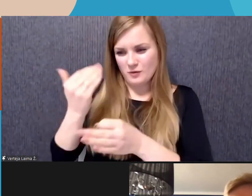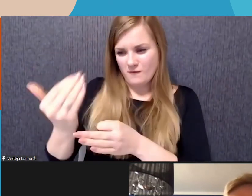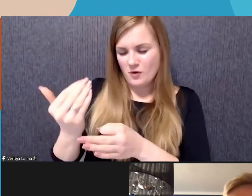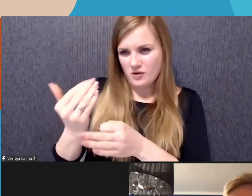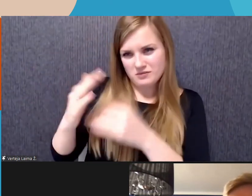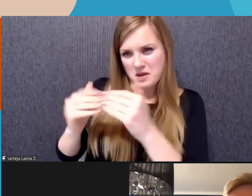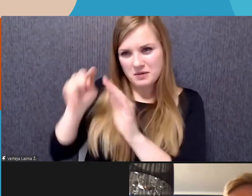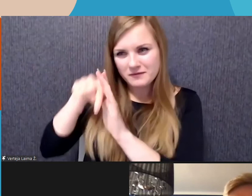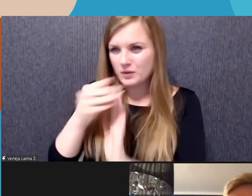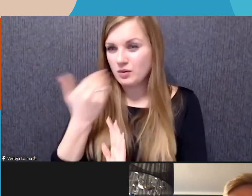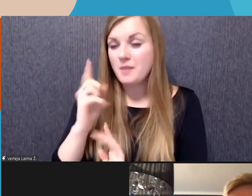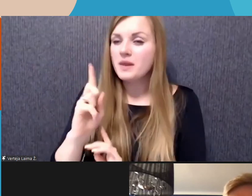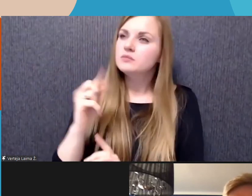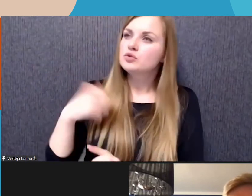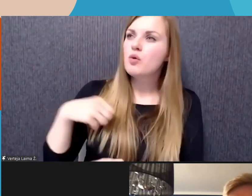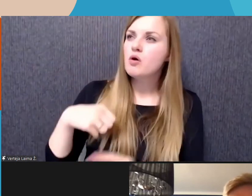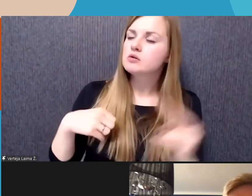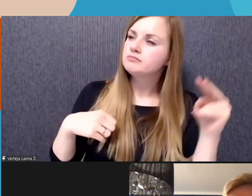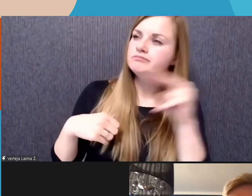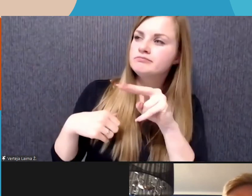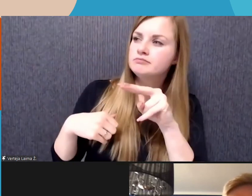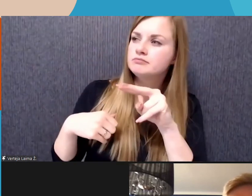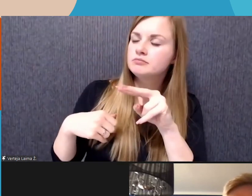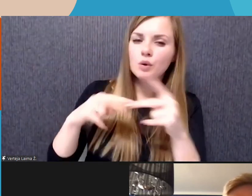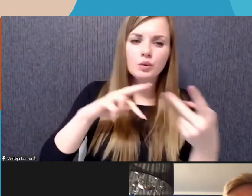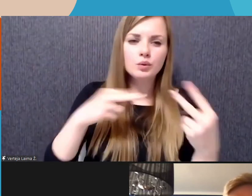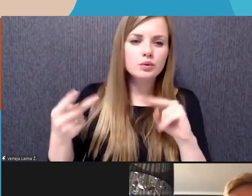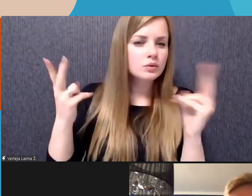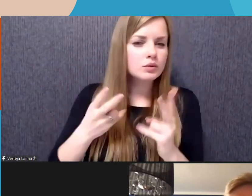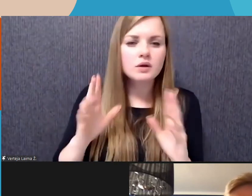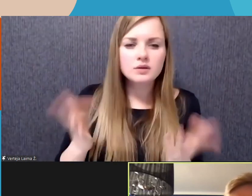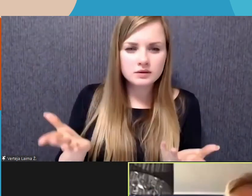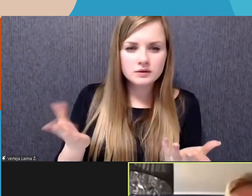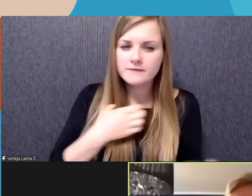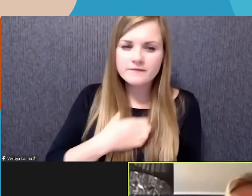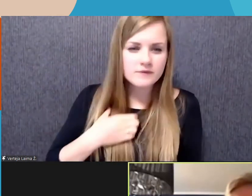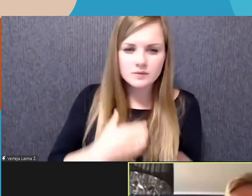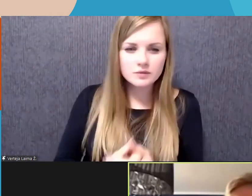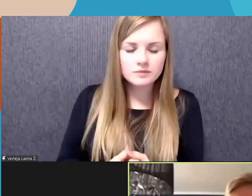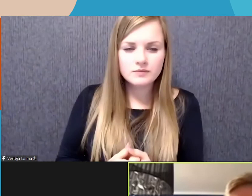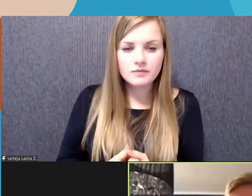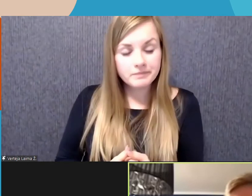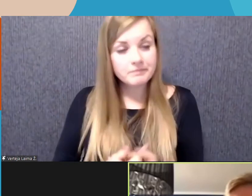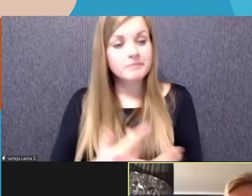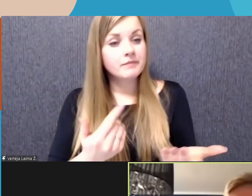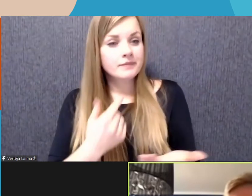changes seem to you the most important? How would you regard this thing if you were